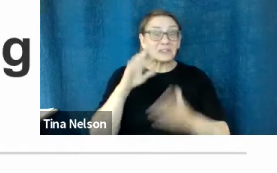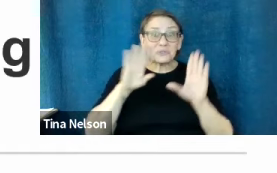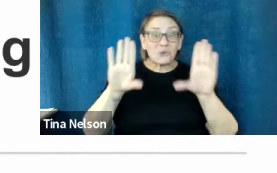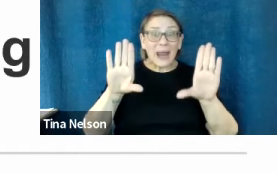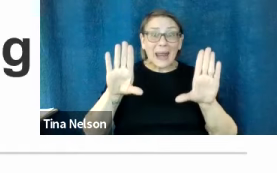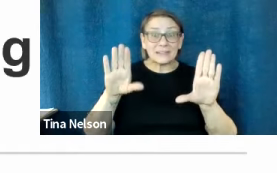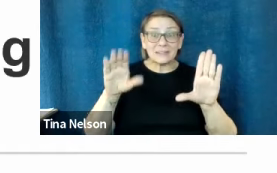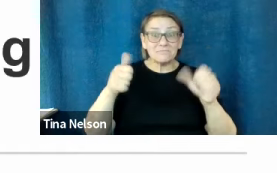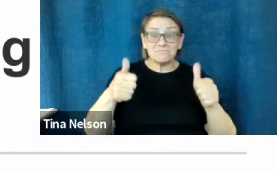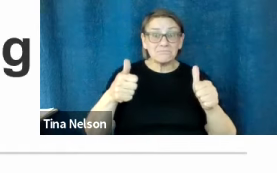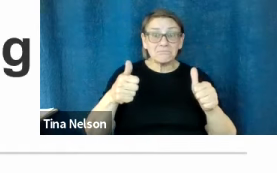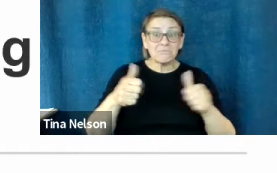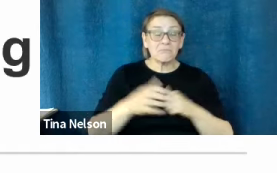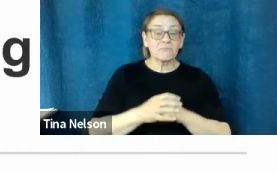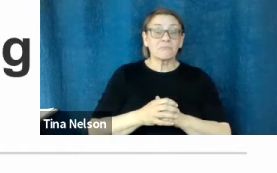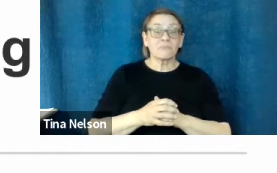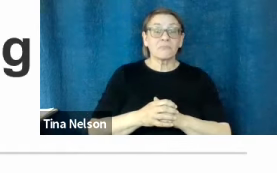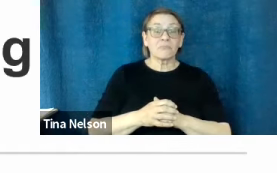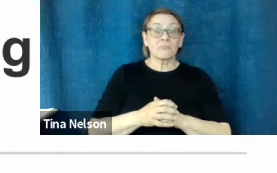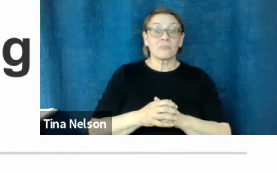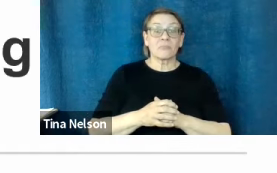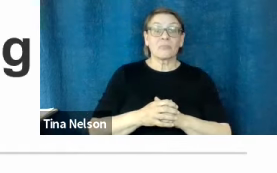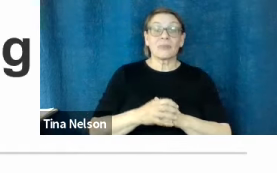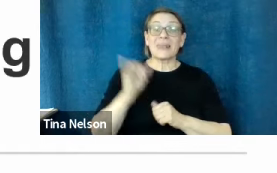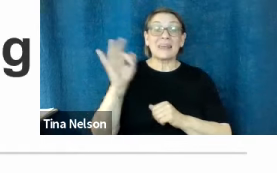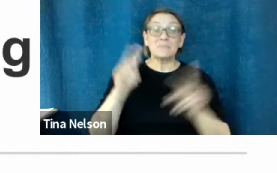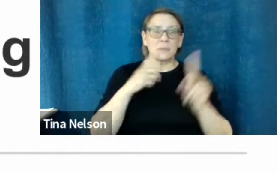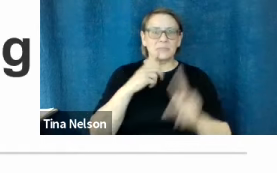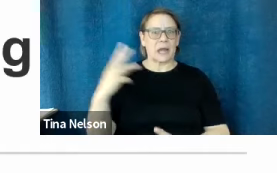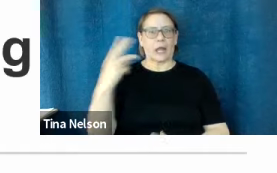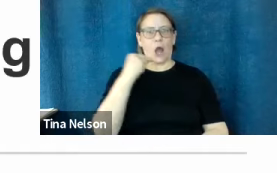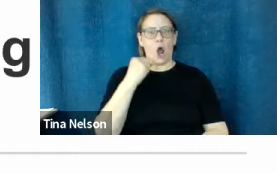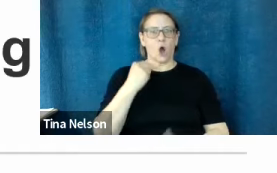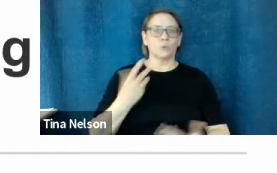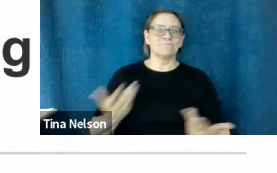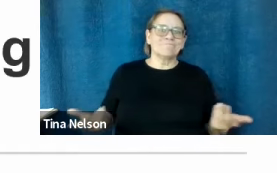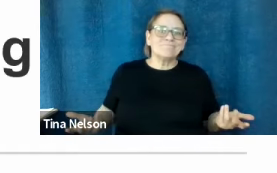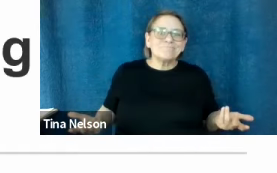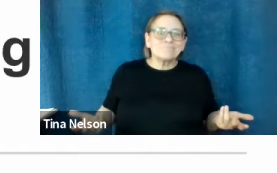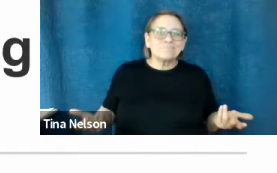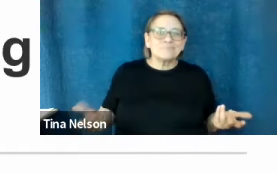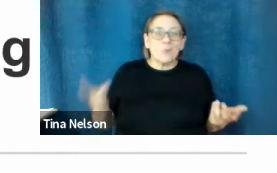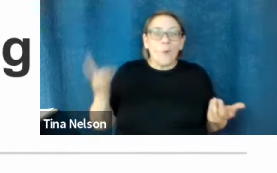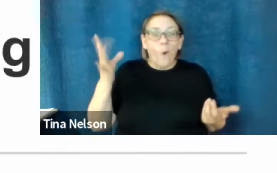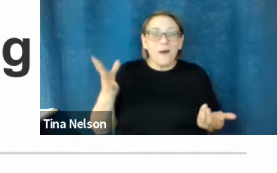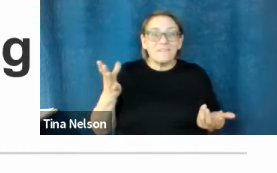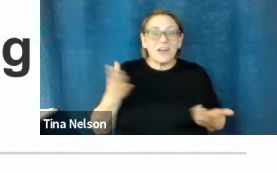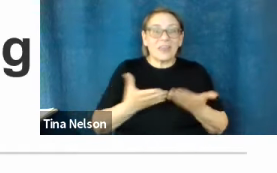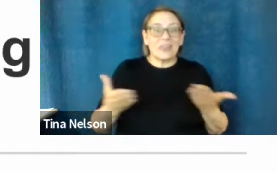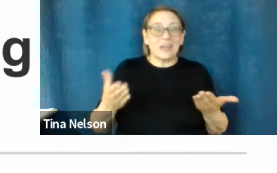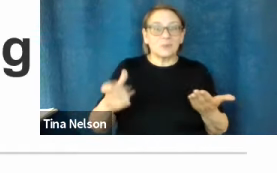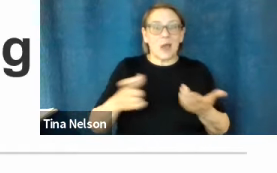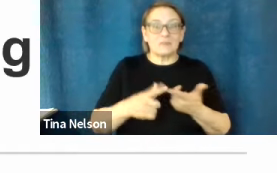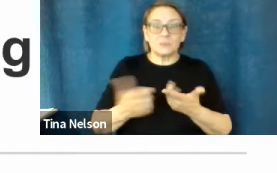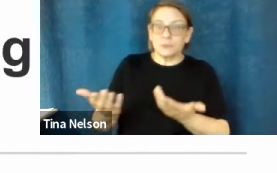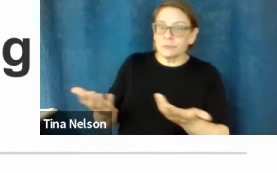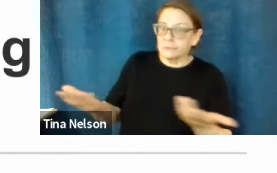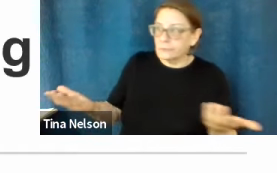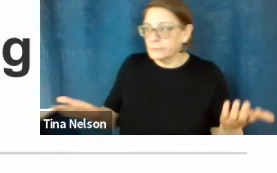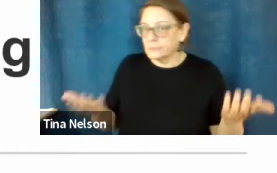big step. You would imagine having the opposite answer would be a very terrible thing to, to have to engage because,